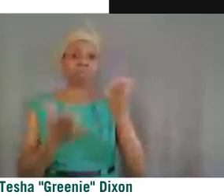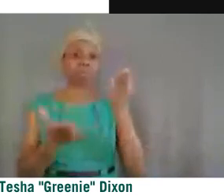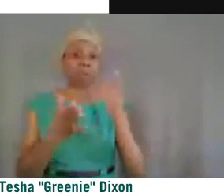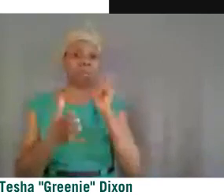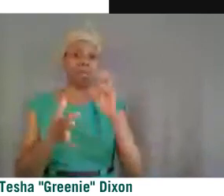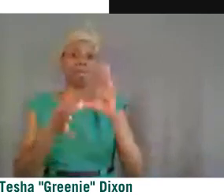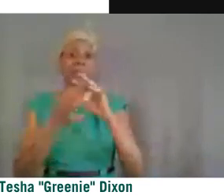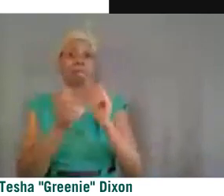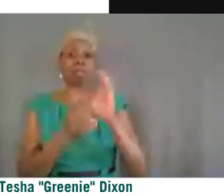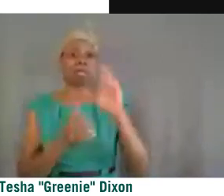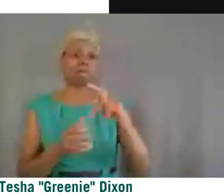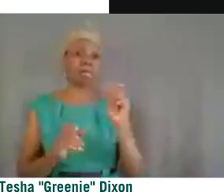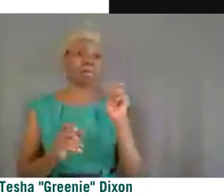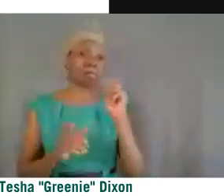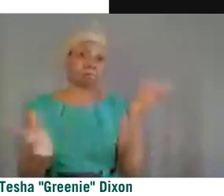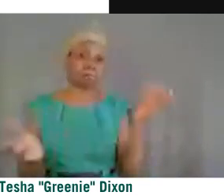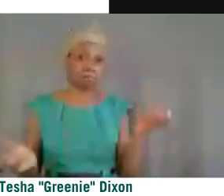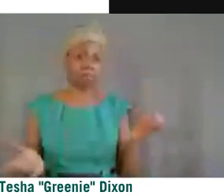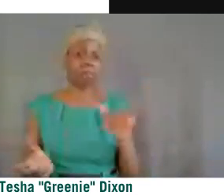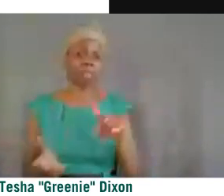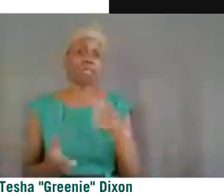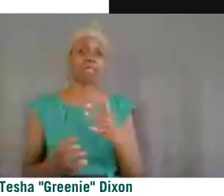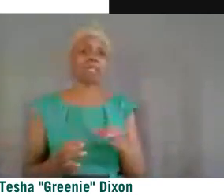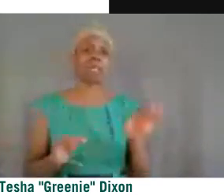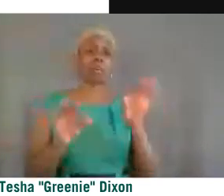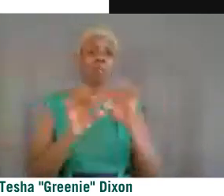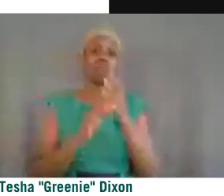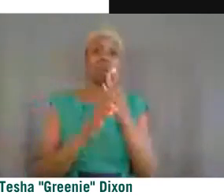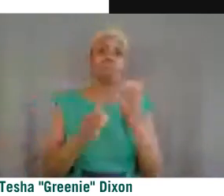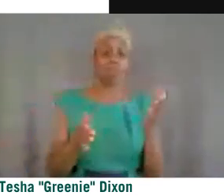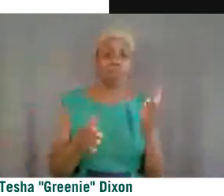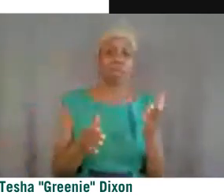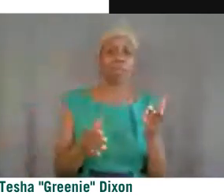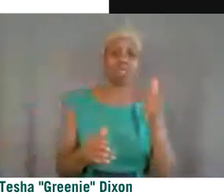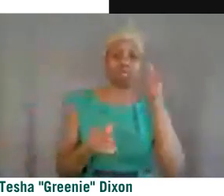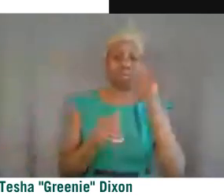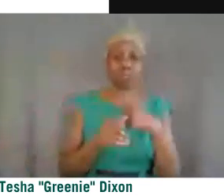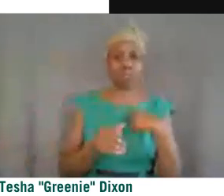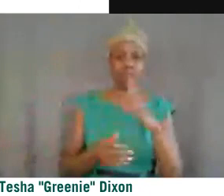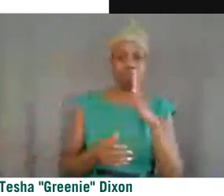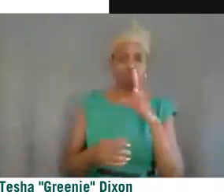cerebral palsy, and I think that's an important sort of piece to make. We talk about